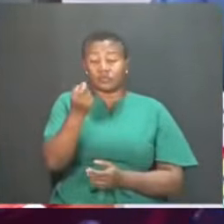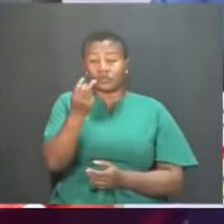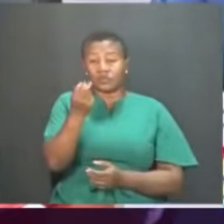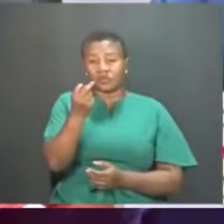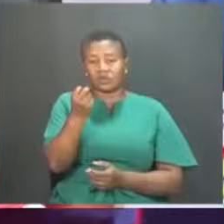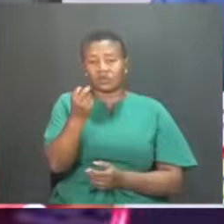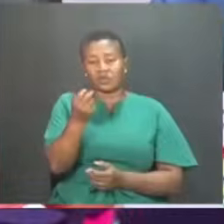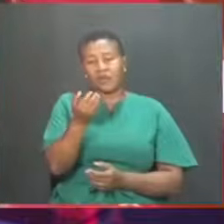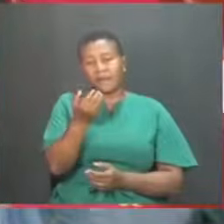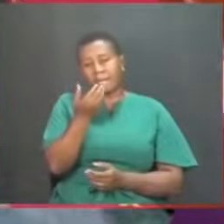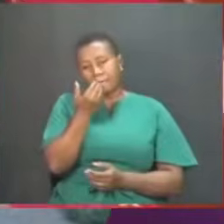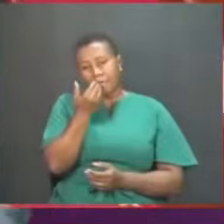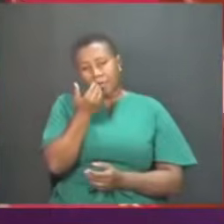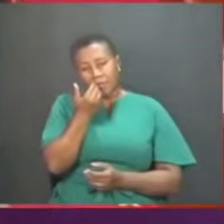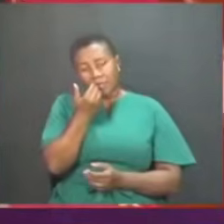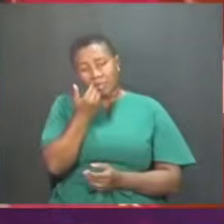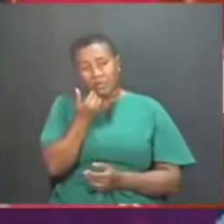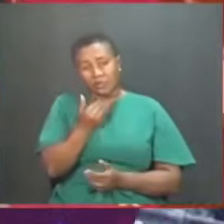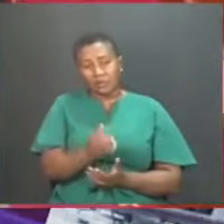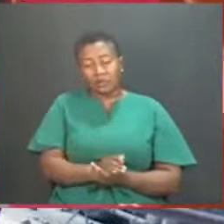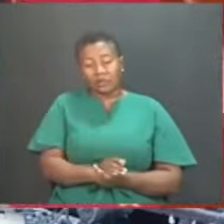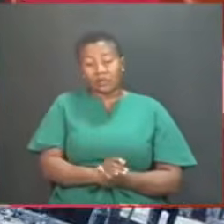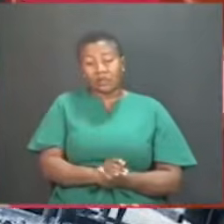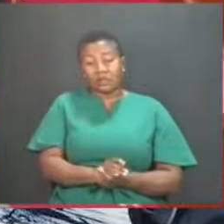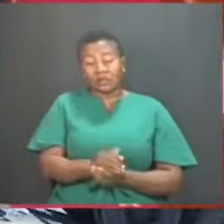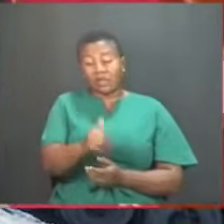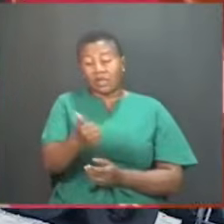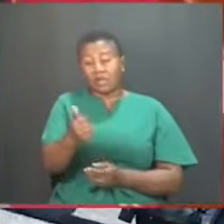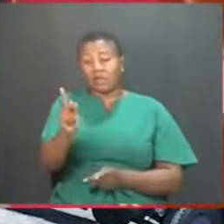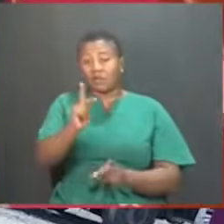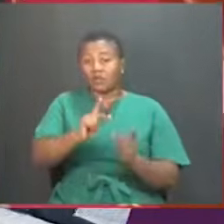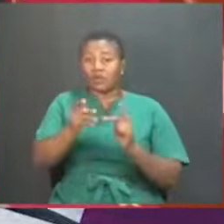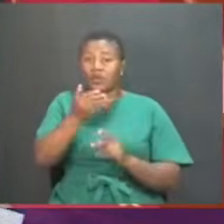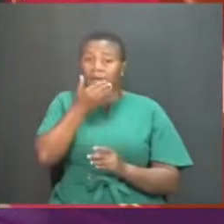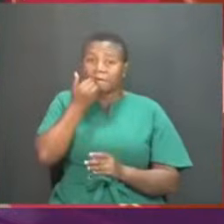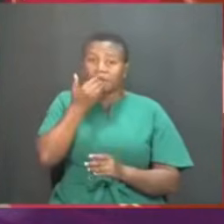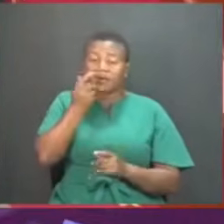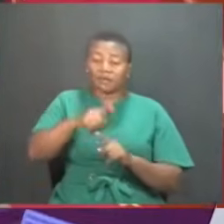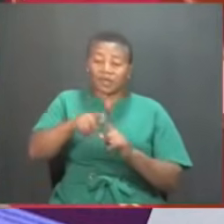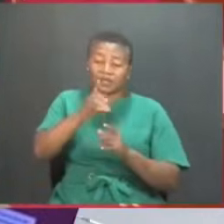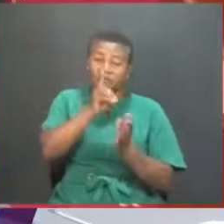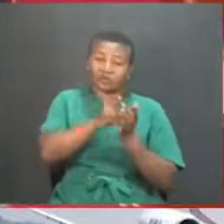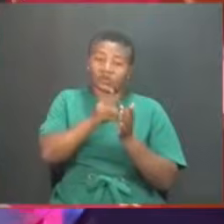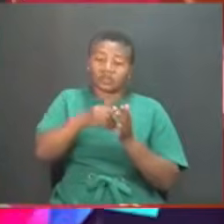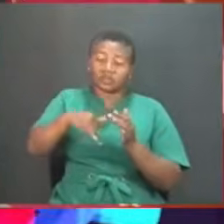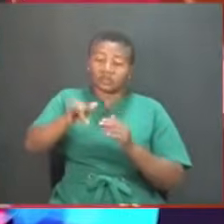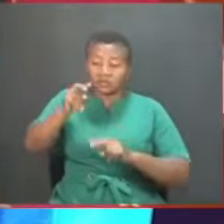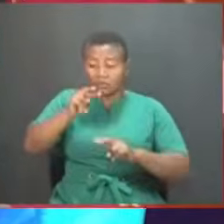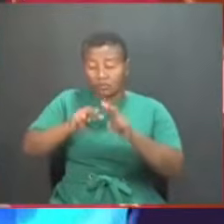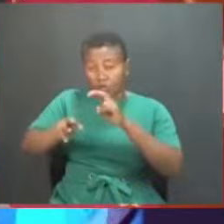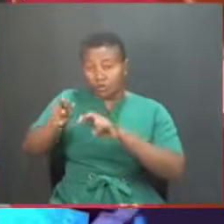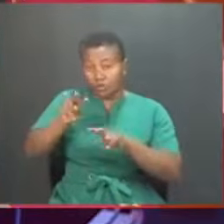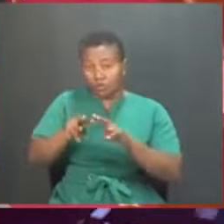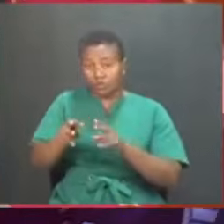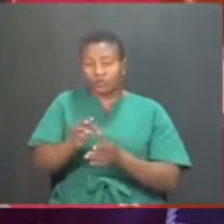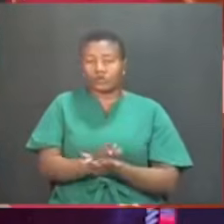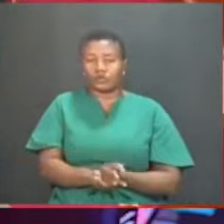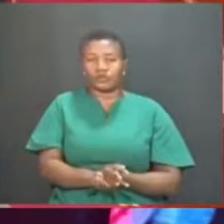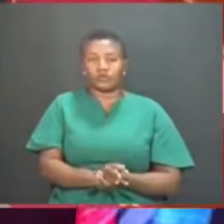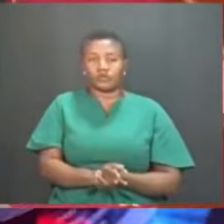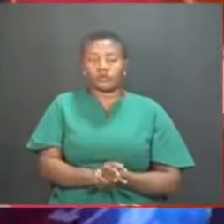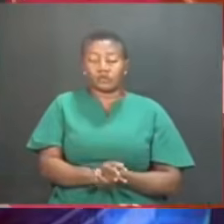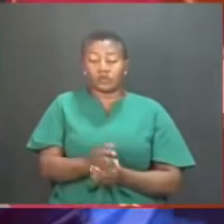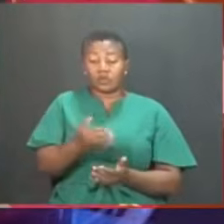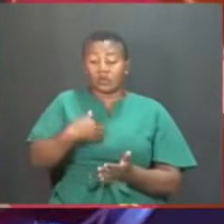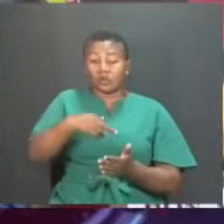critical. The Speaker, the rest are stable and under observation. Additionally, there's a